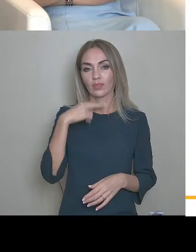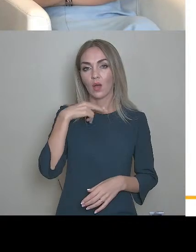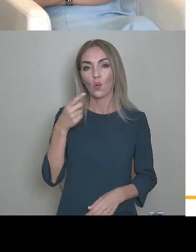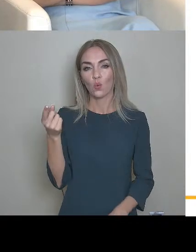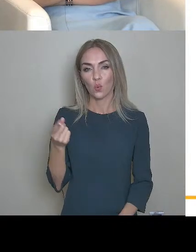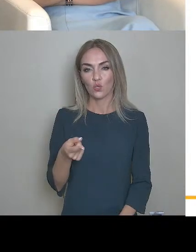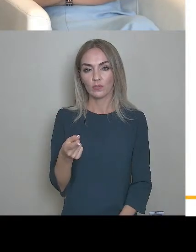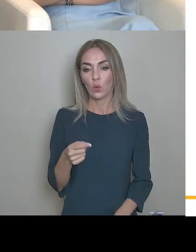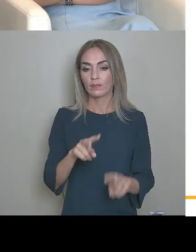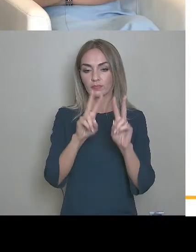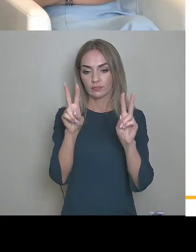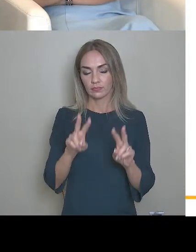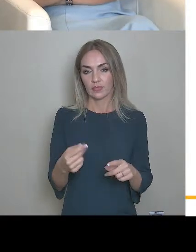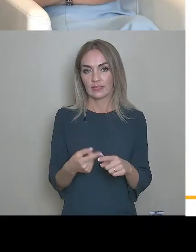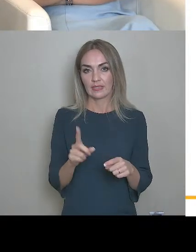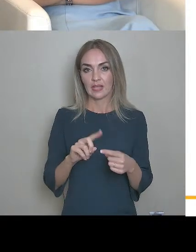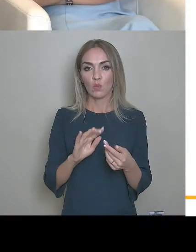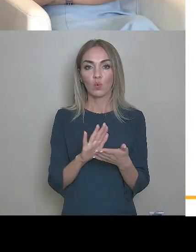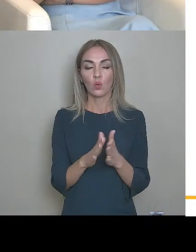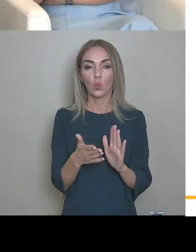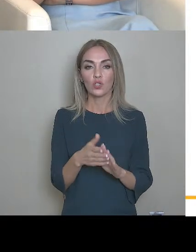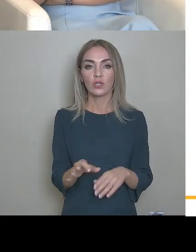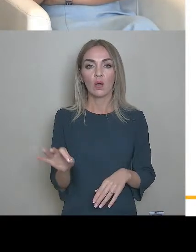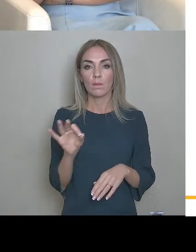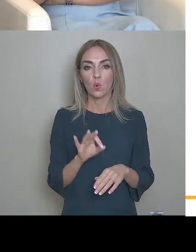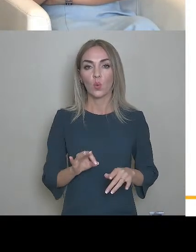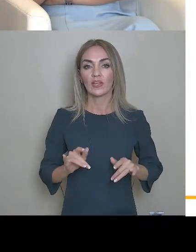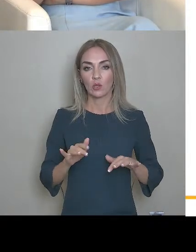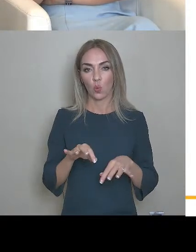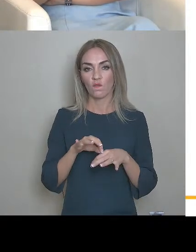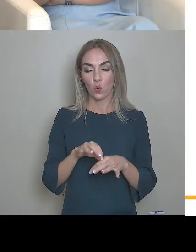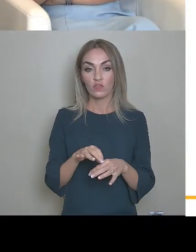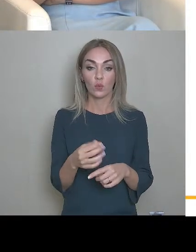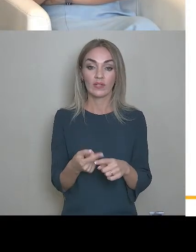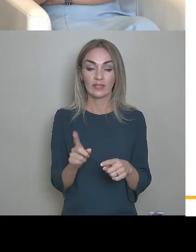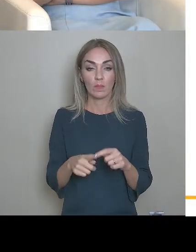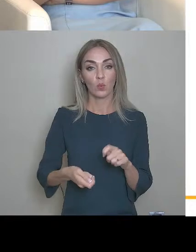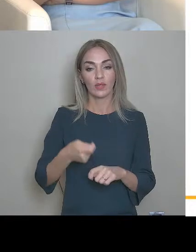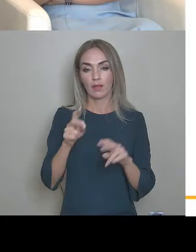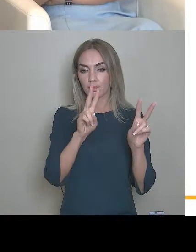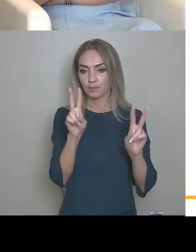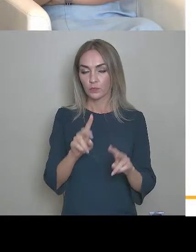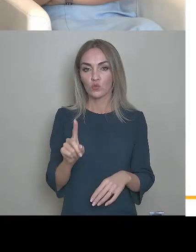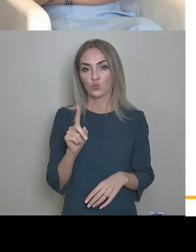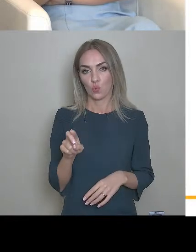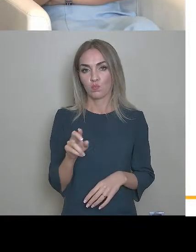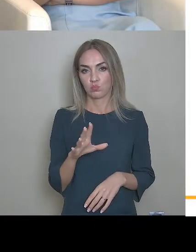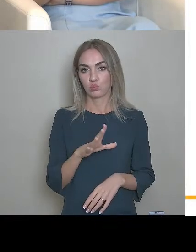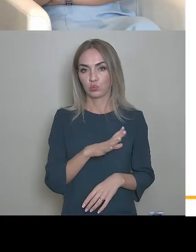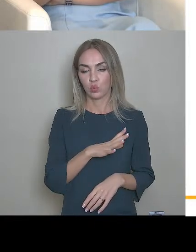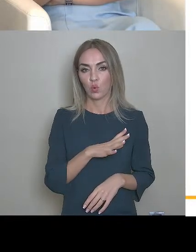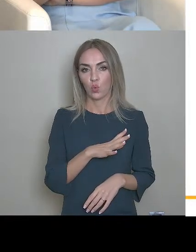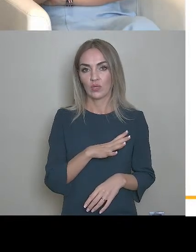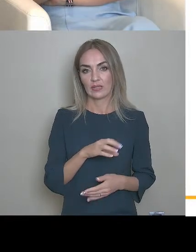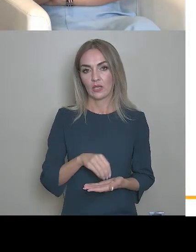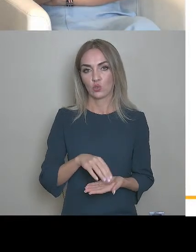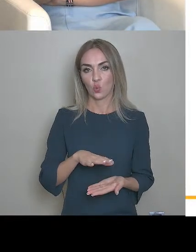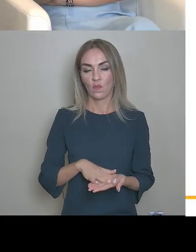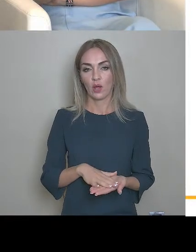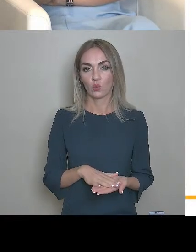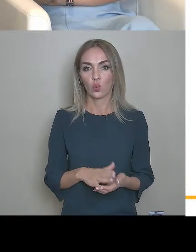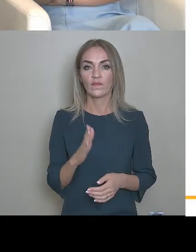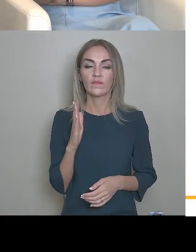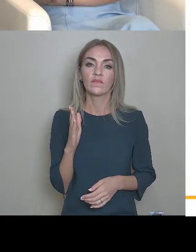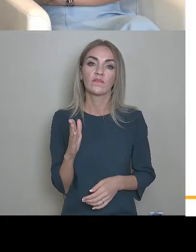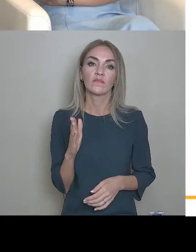forth. If political parties are listening to us, please read the procedures of document flow, and